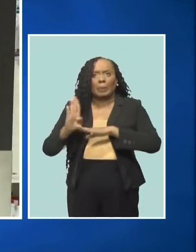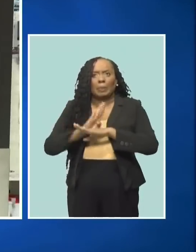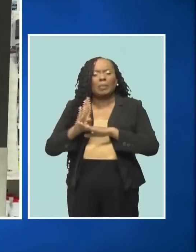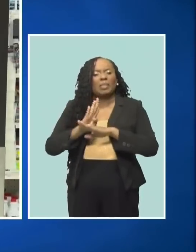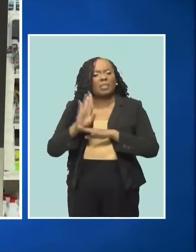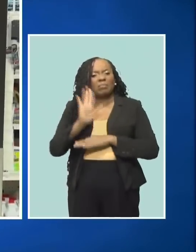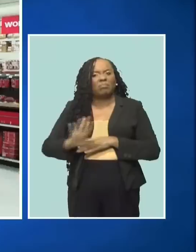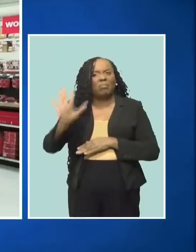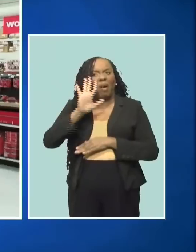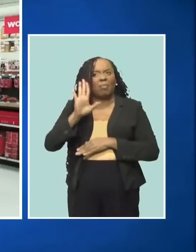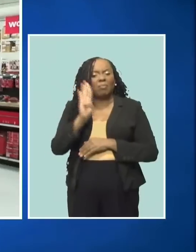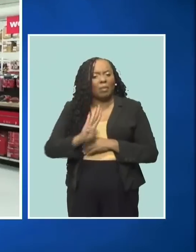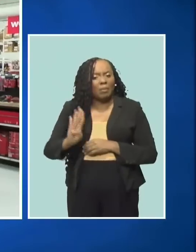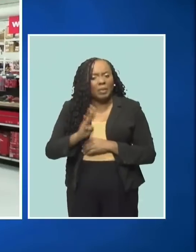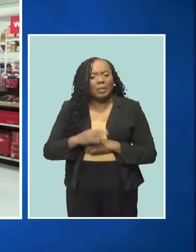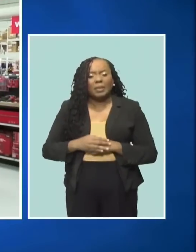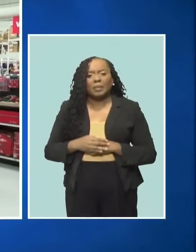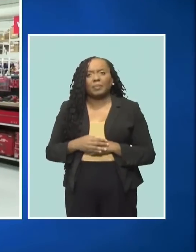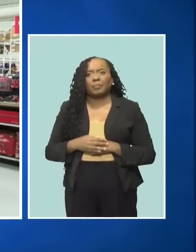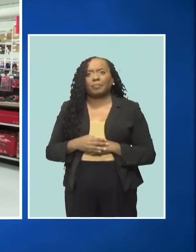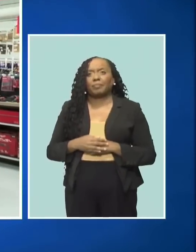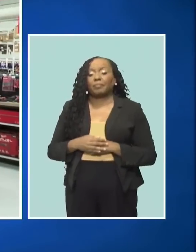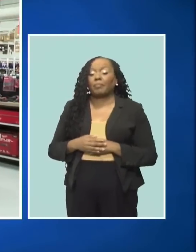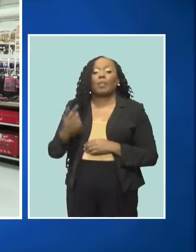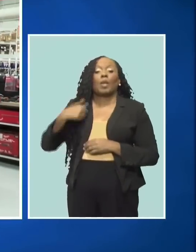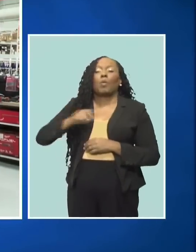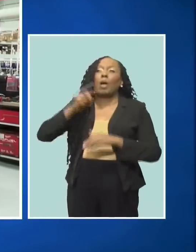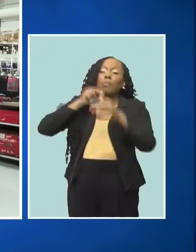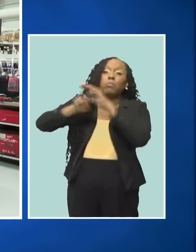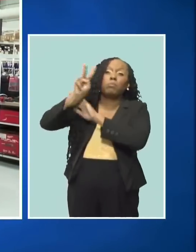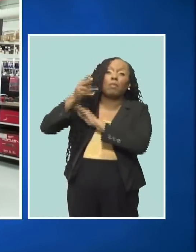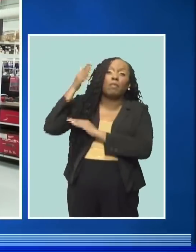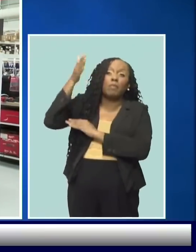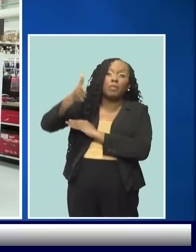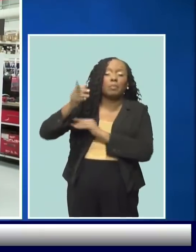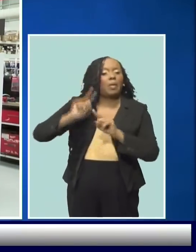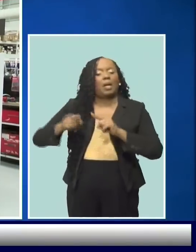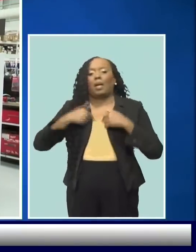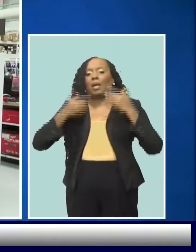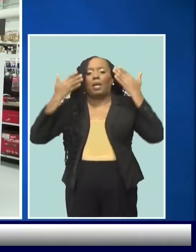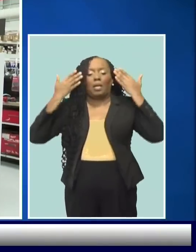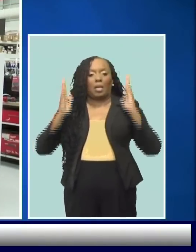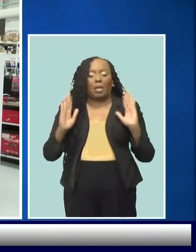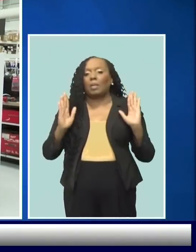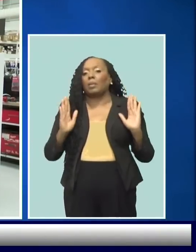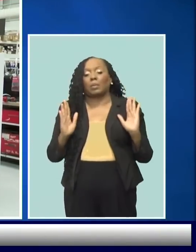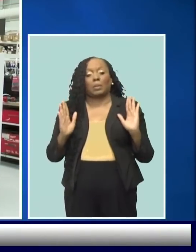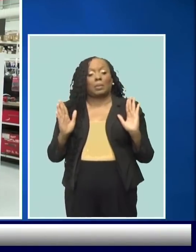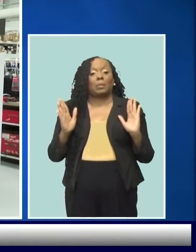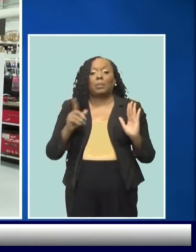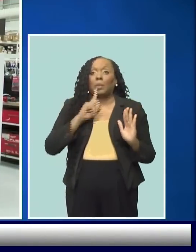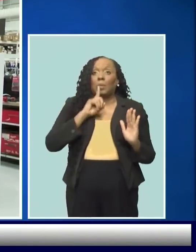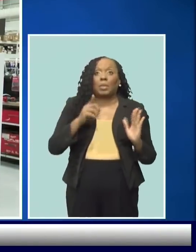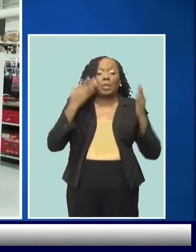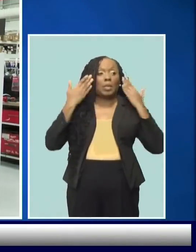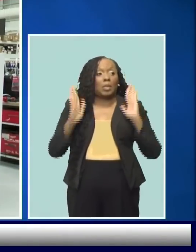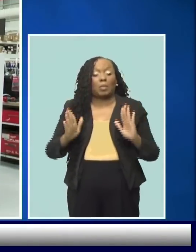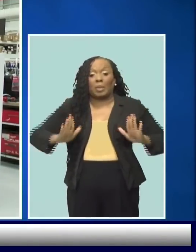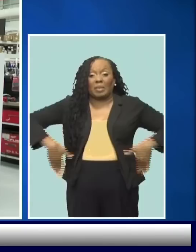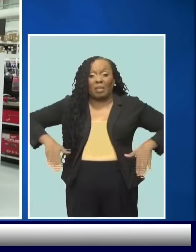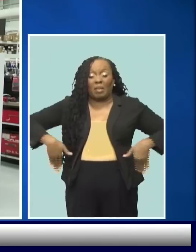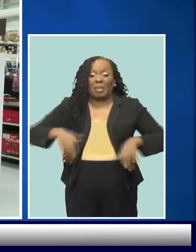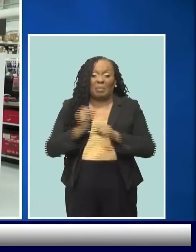in Barbados. We always look in the future, but I can't say anything about that because we don't know. We have not made a